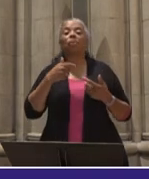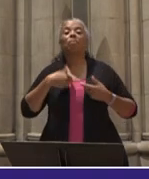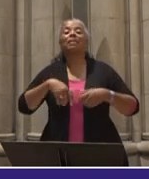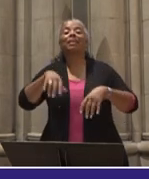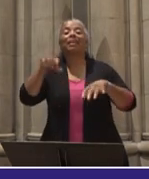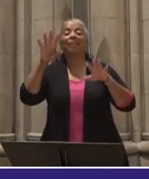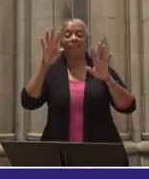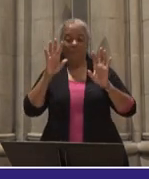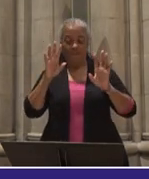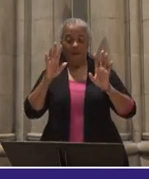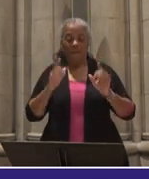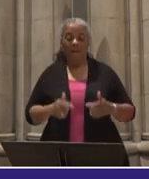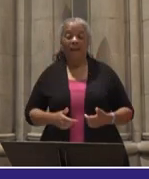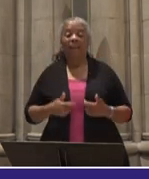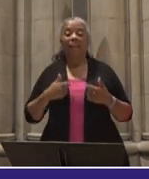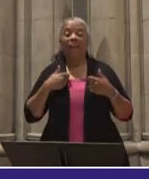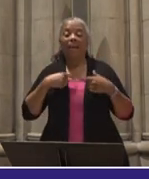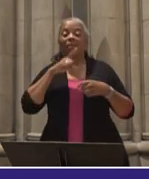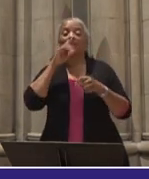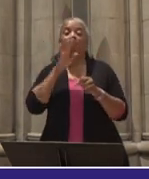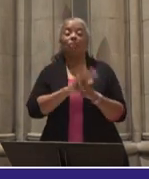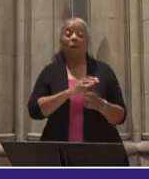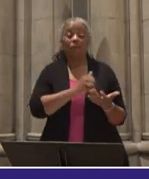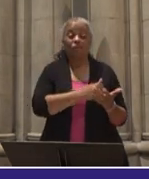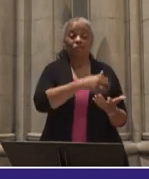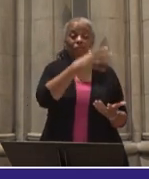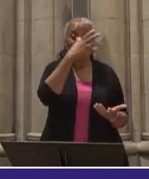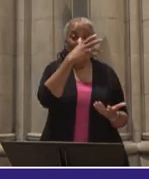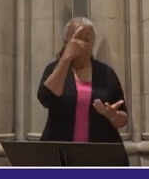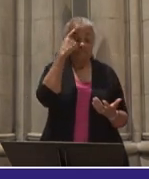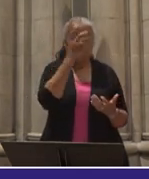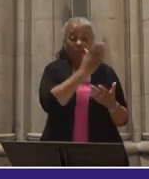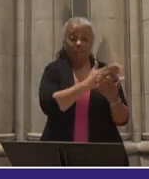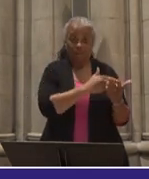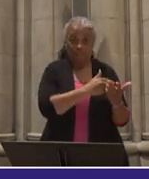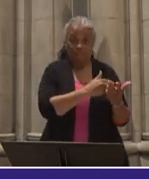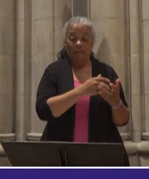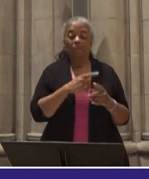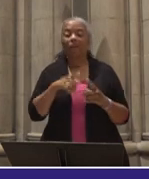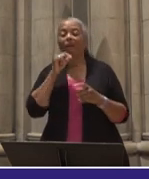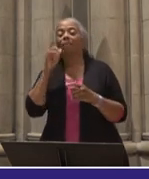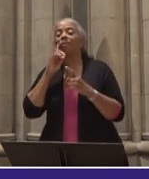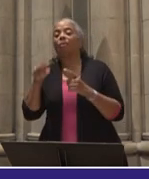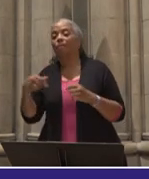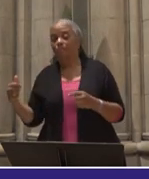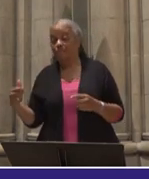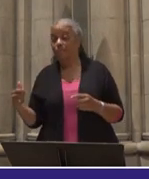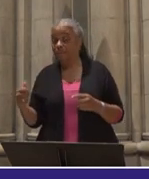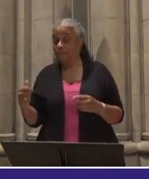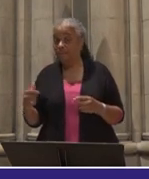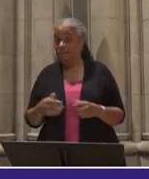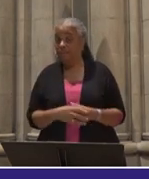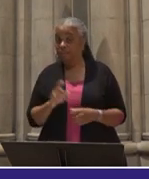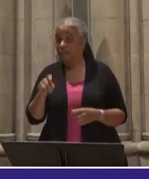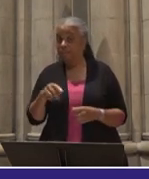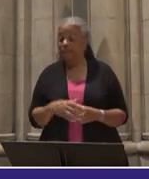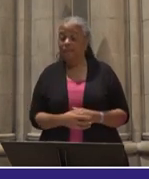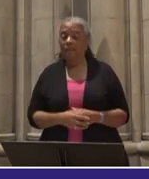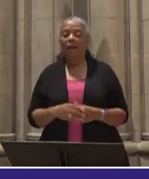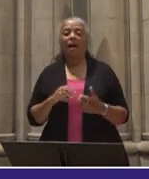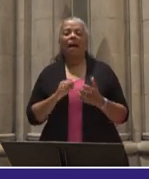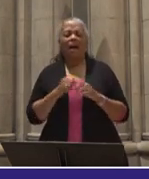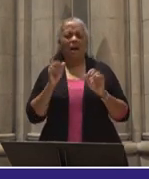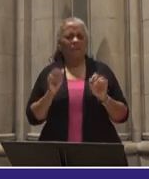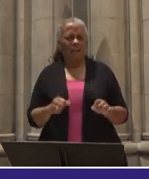a life that promises riches and wealth for some, but not for others. How